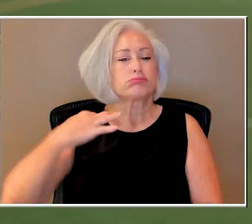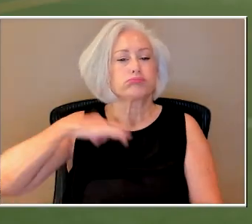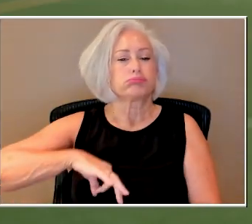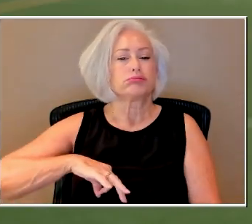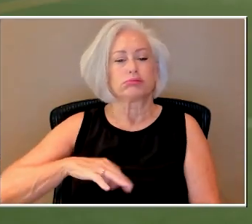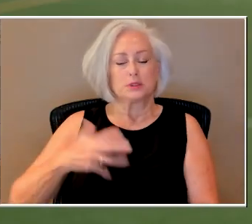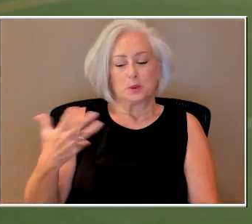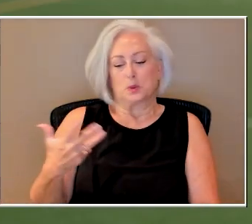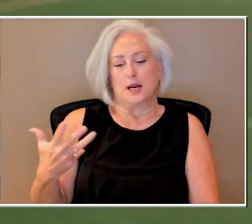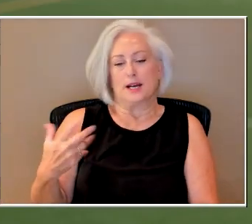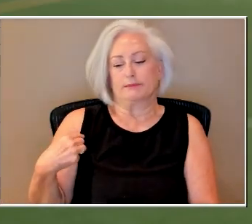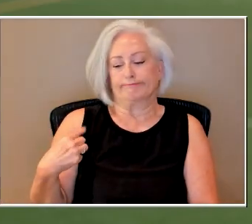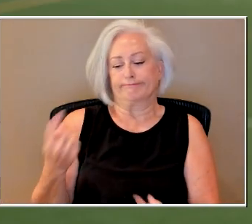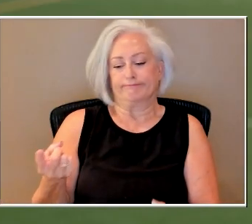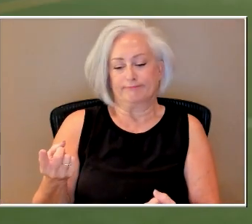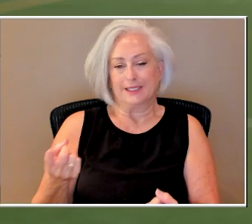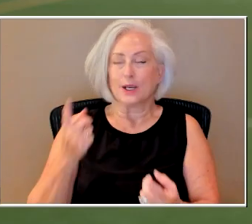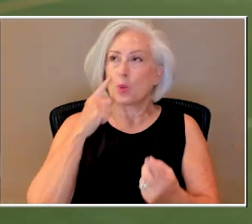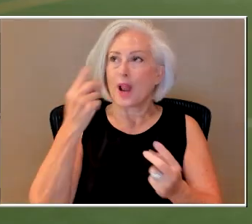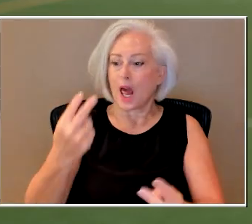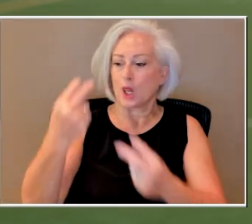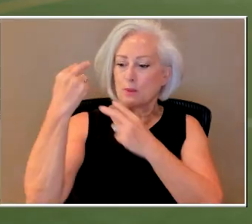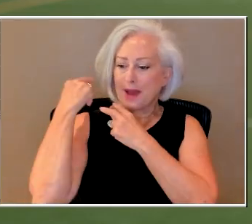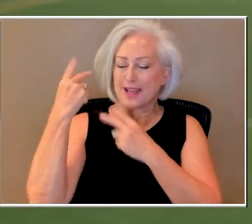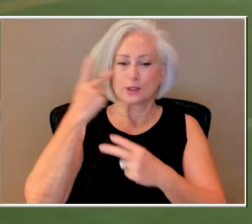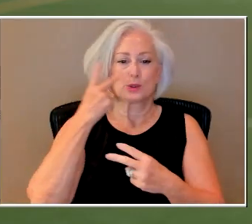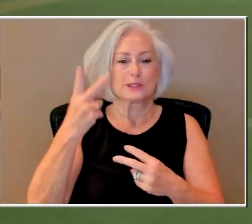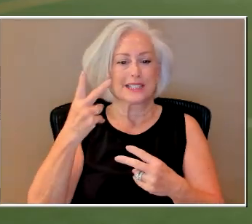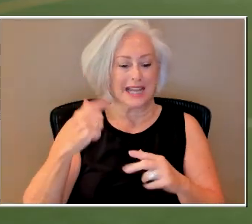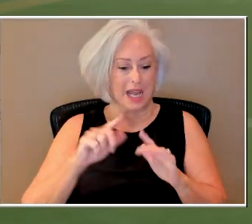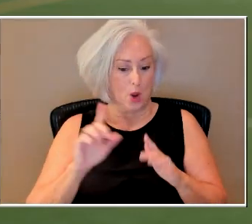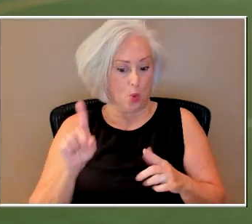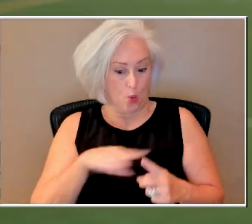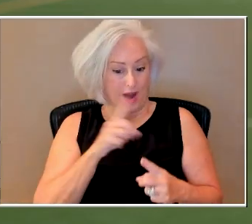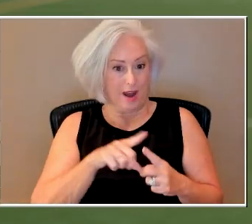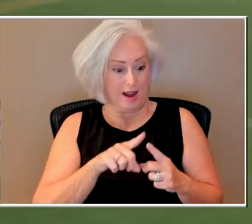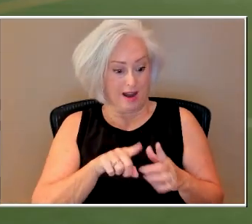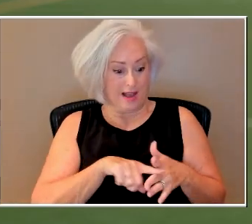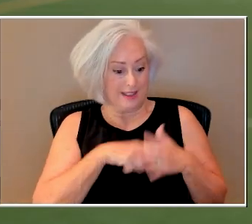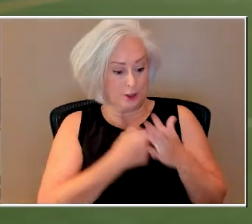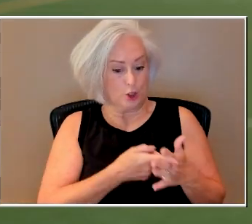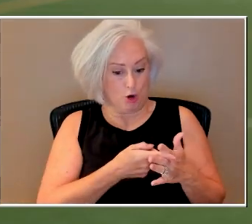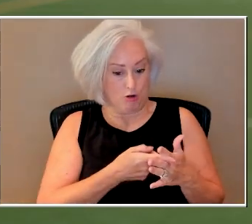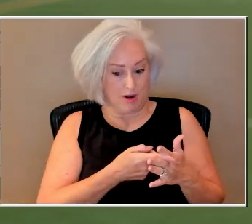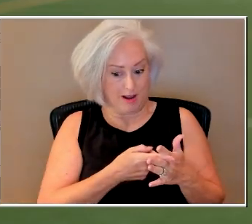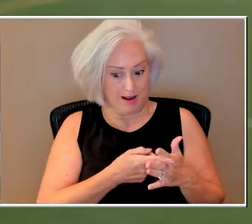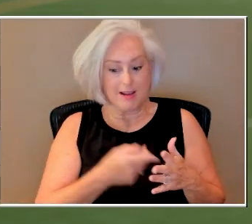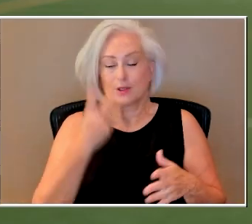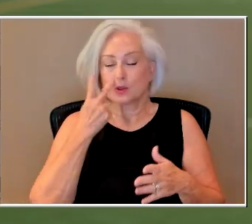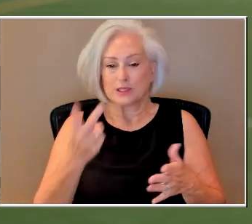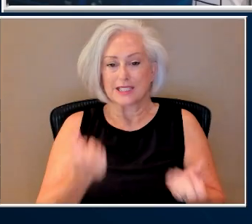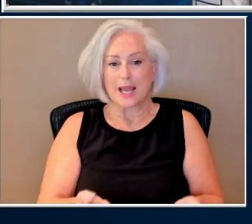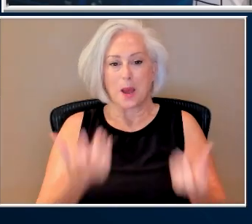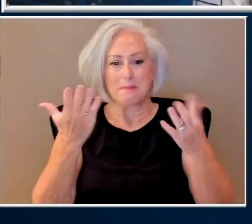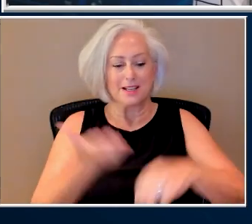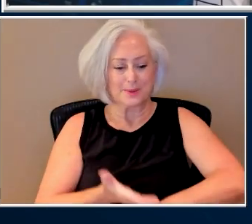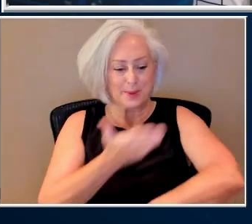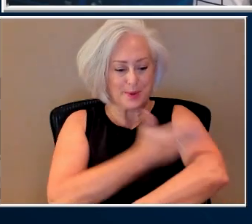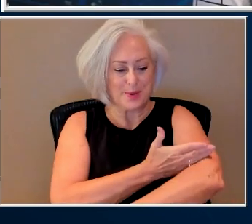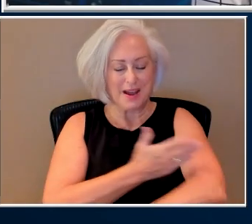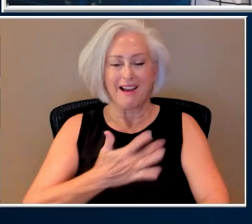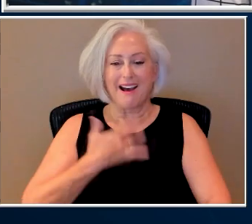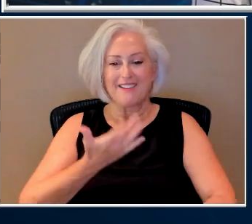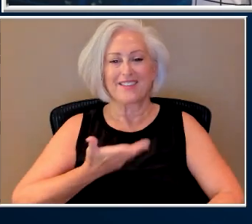Just like looking back and seeing where I started and seeing how far I've come, that makes me pretty happy. I bet. I think Roger feels the